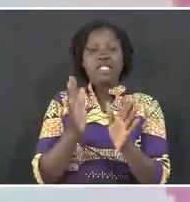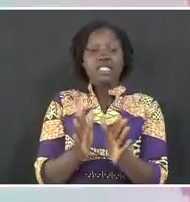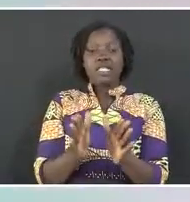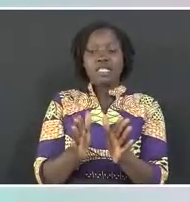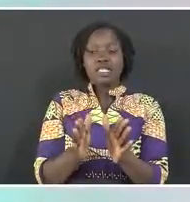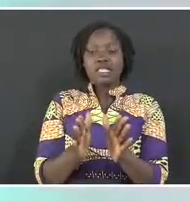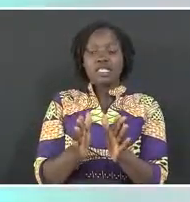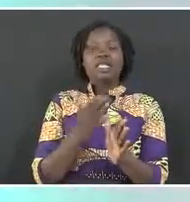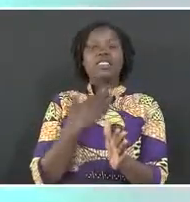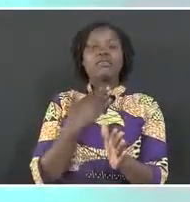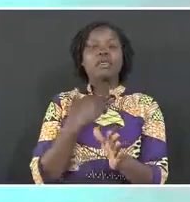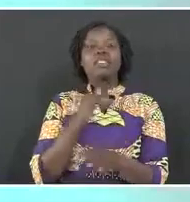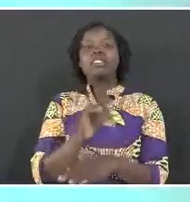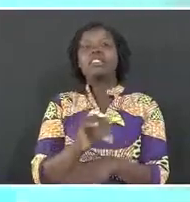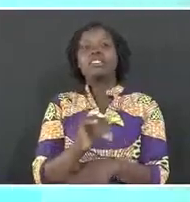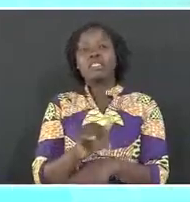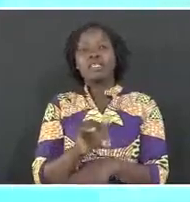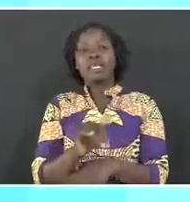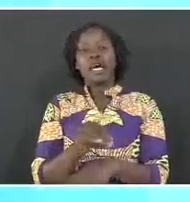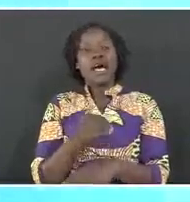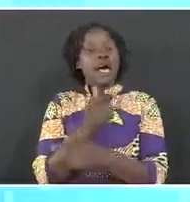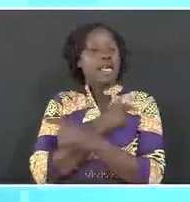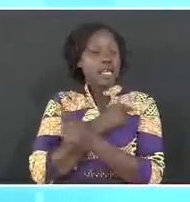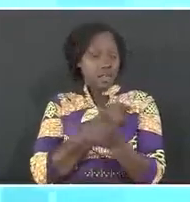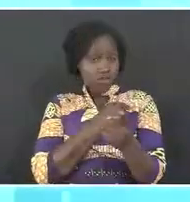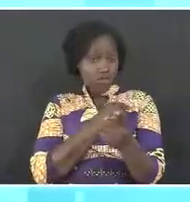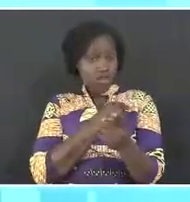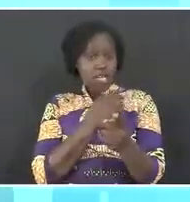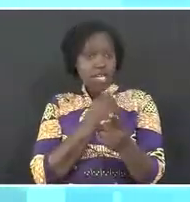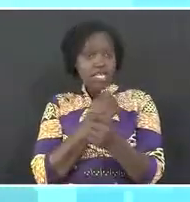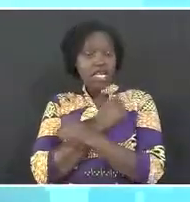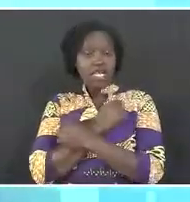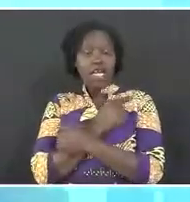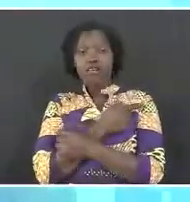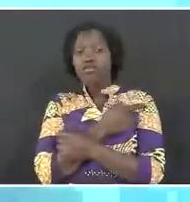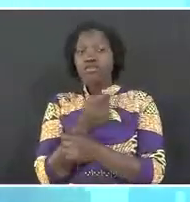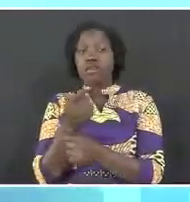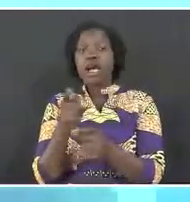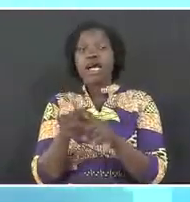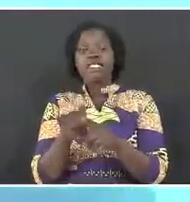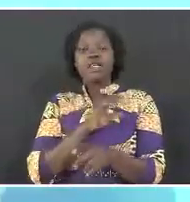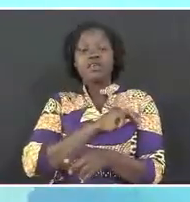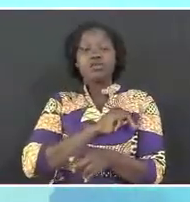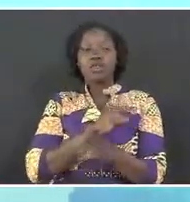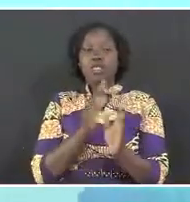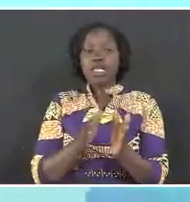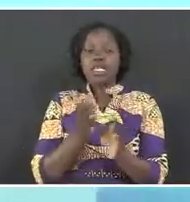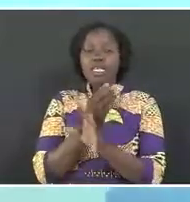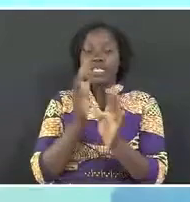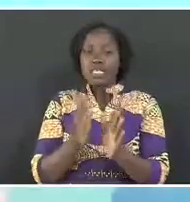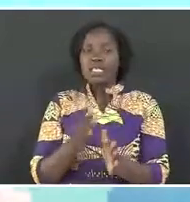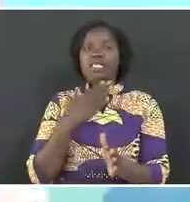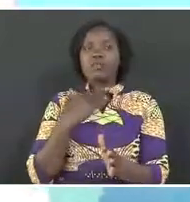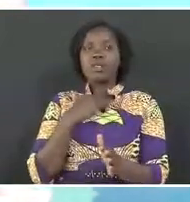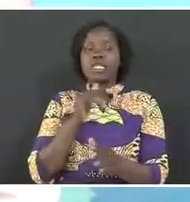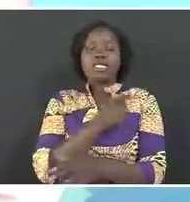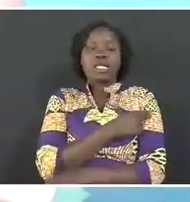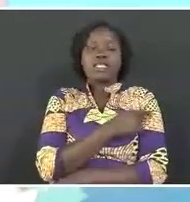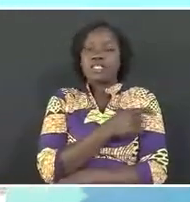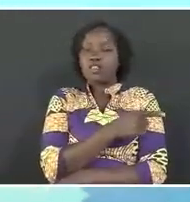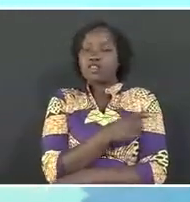Christianity demands that I love you, and I love you unconditionally. Christianity demands that I treat you